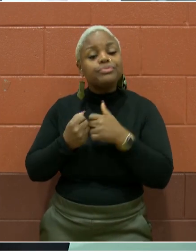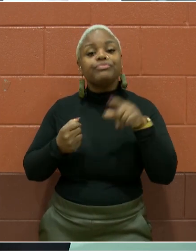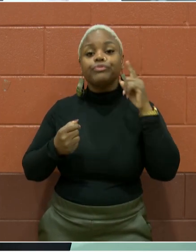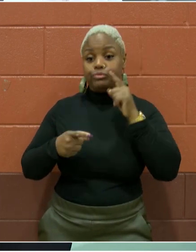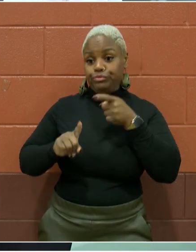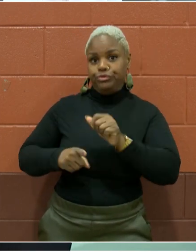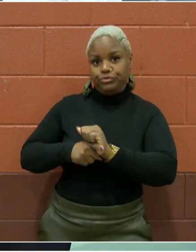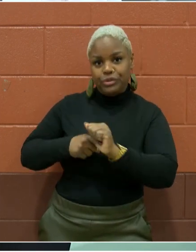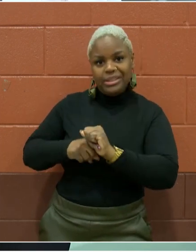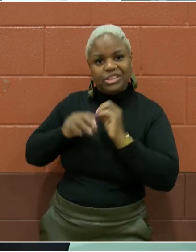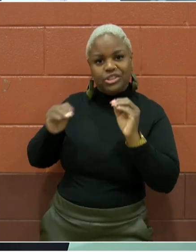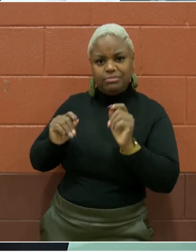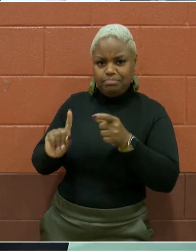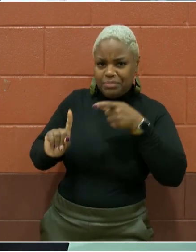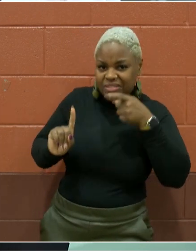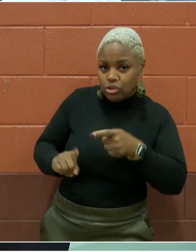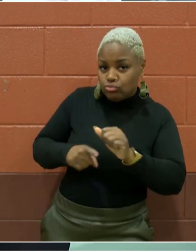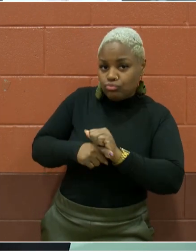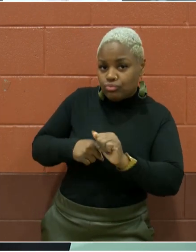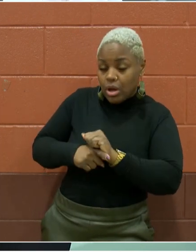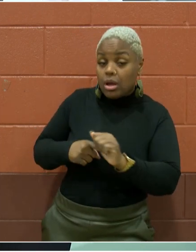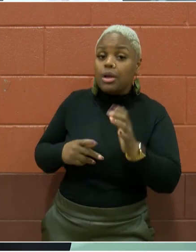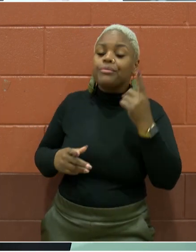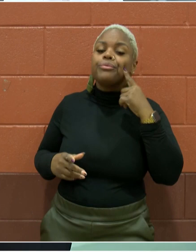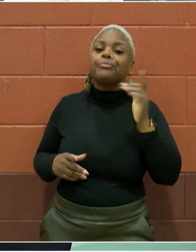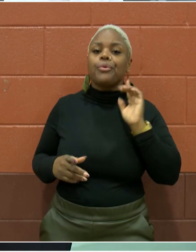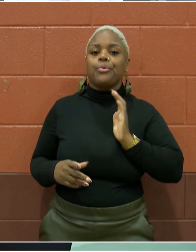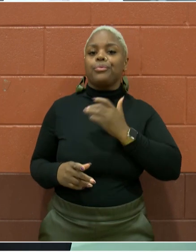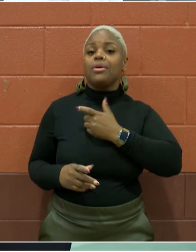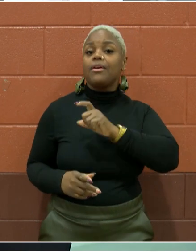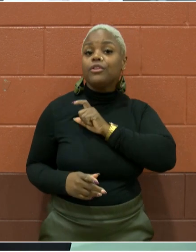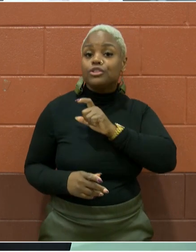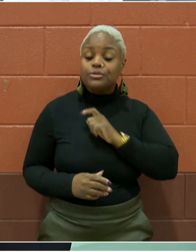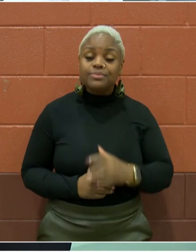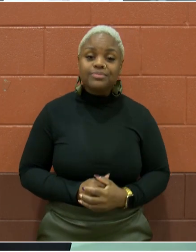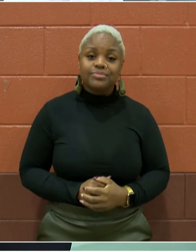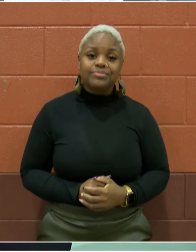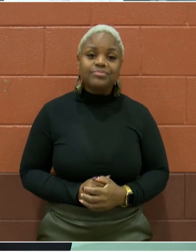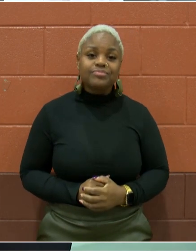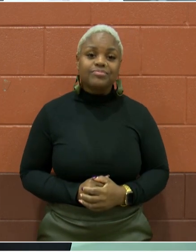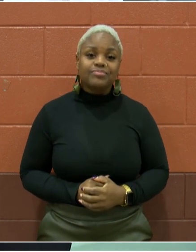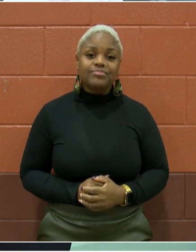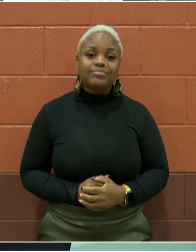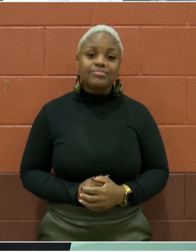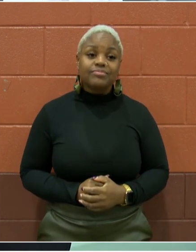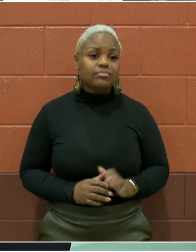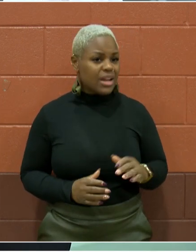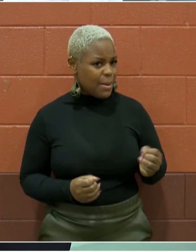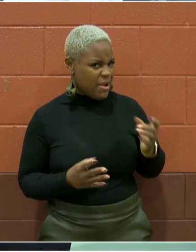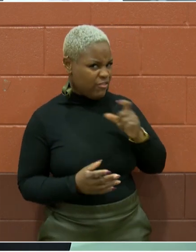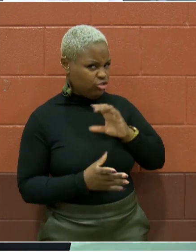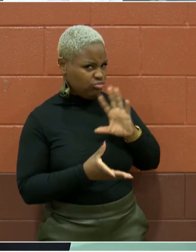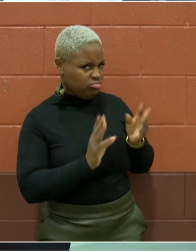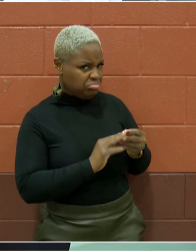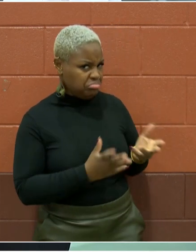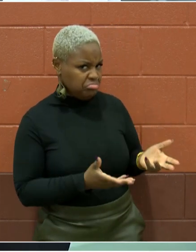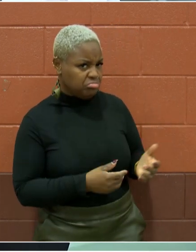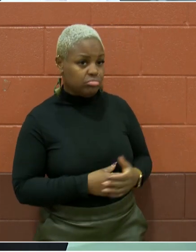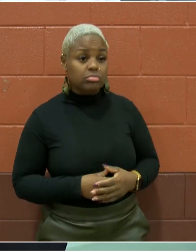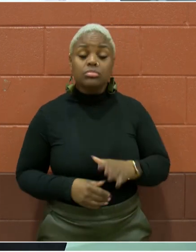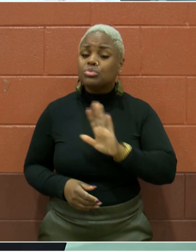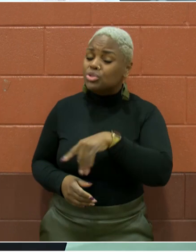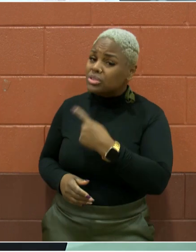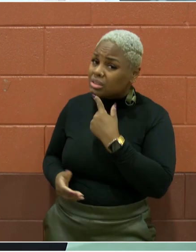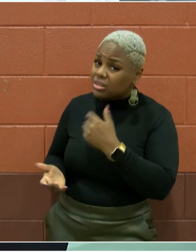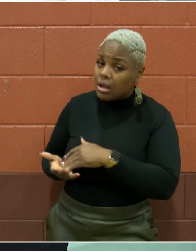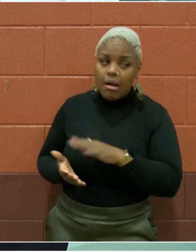trained specifically to train our officers. How many officers? I'm sorry? How many officers